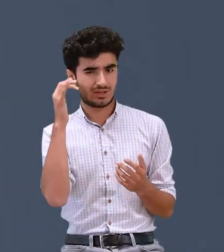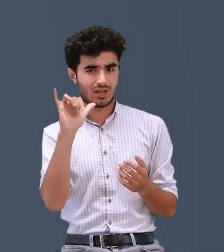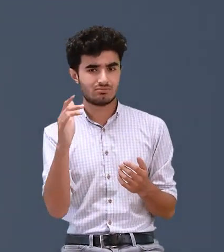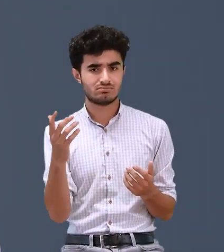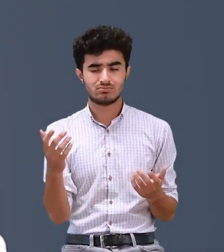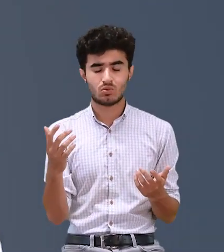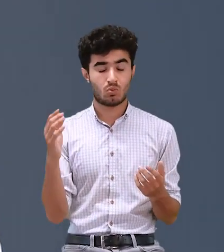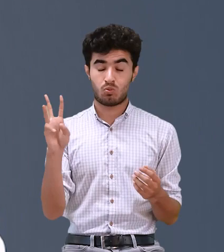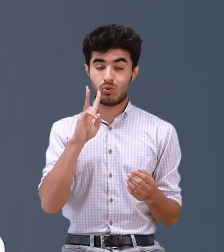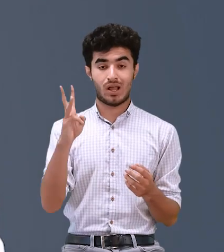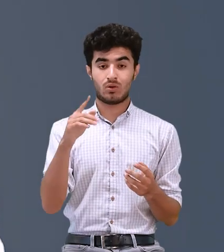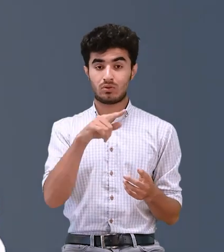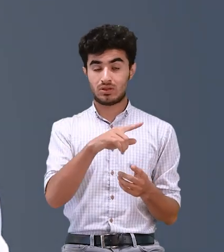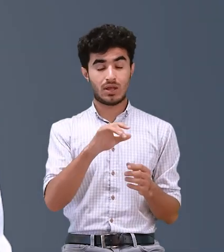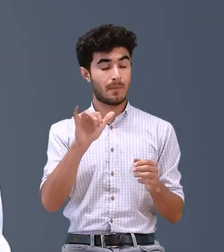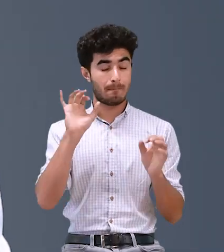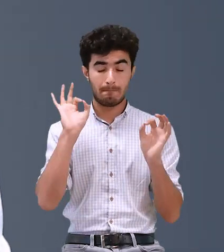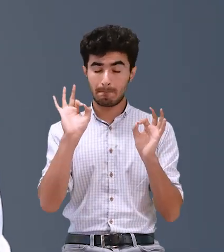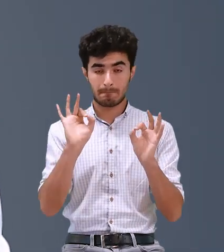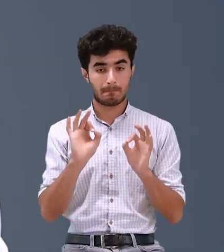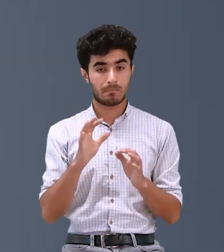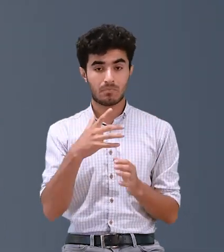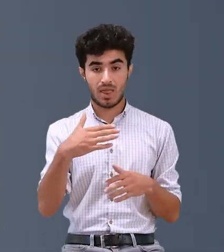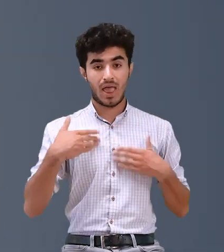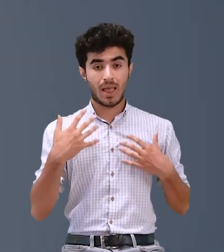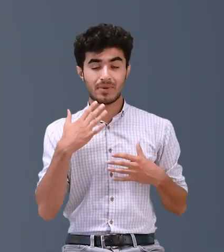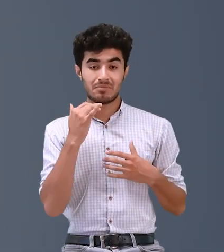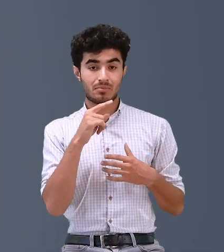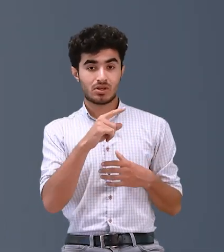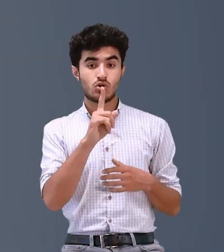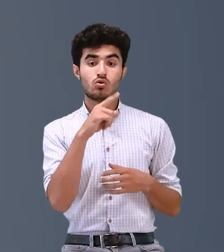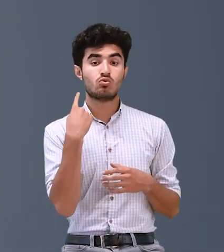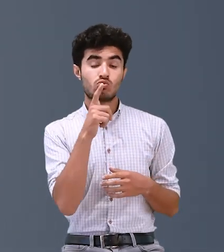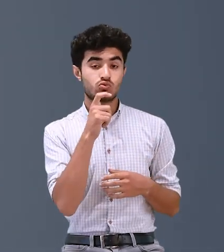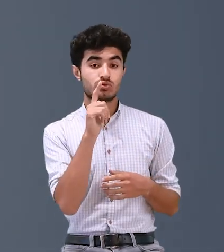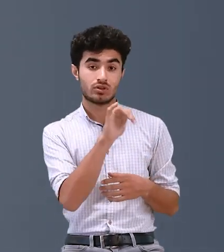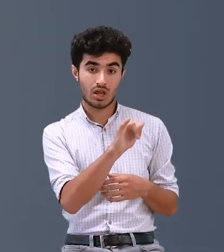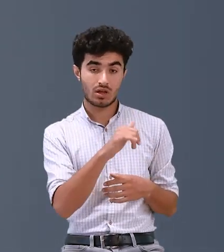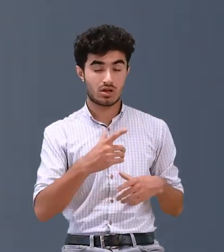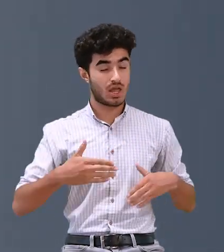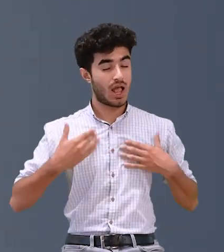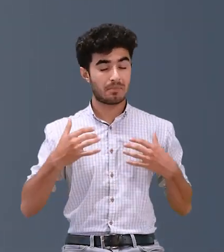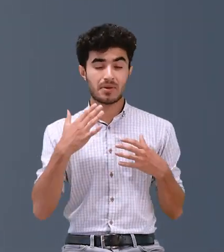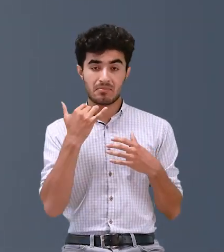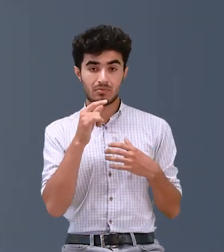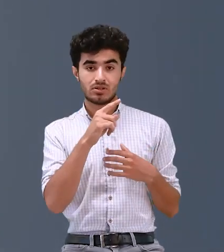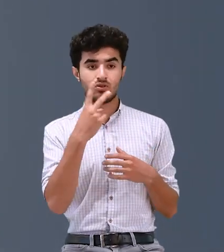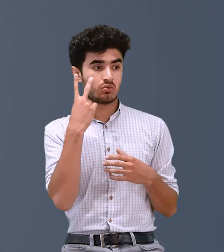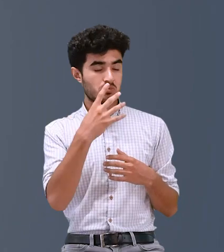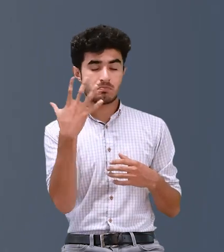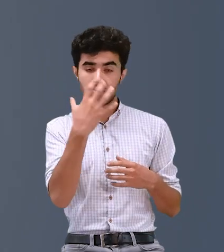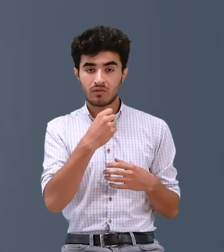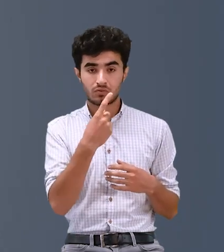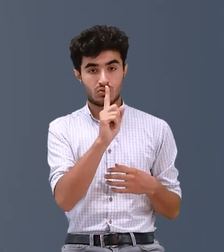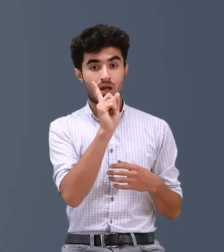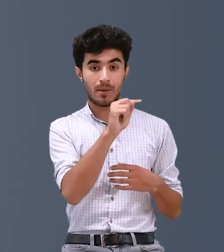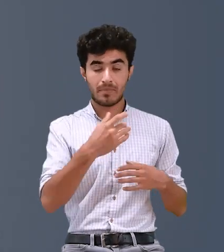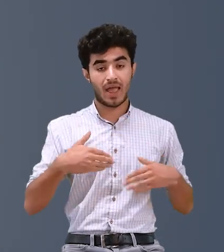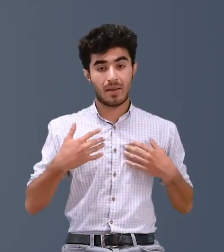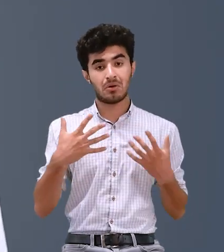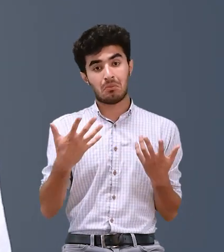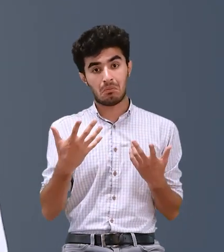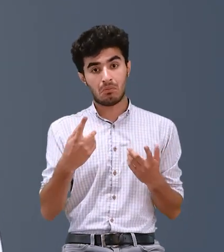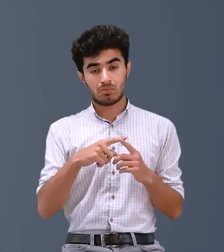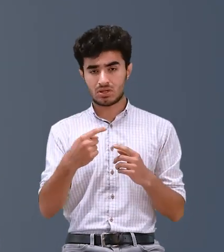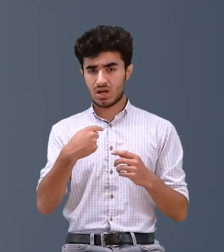into looking at someone and thinking, wow, they must be so happy with who they are right now, and they must be so happy that